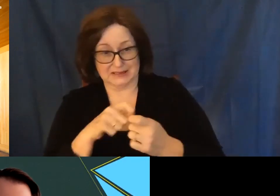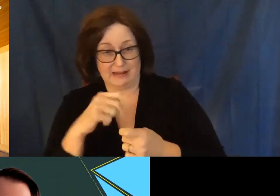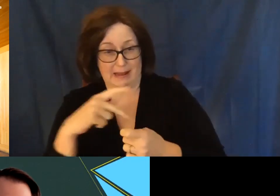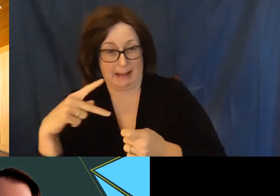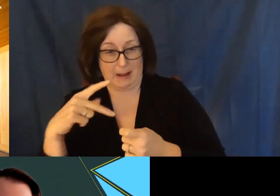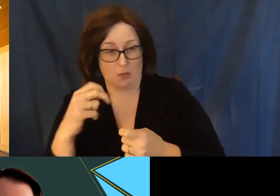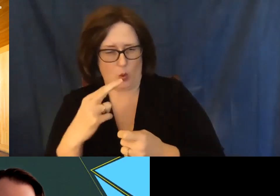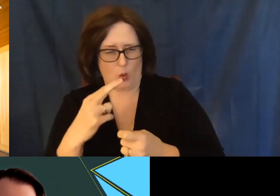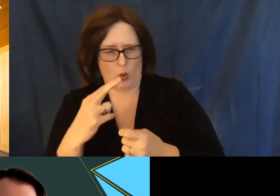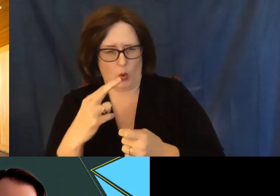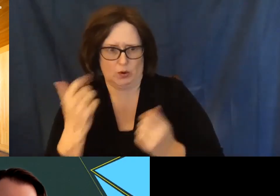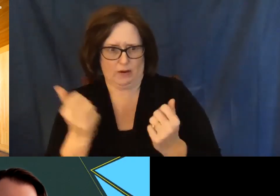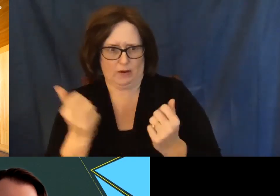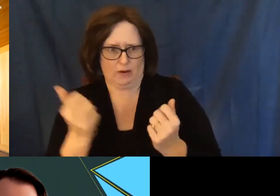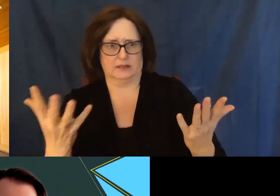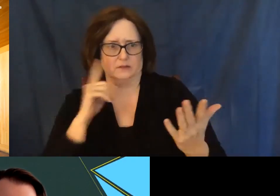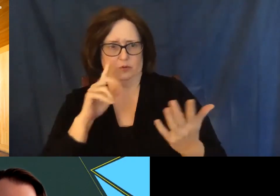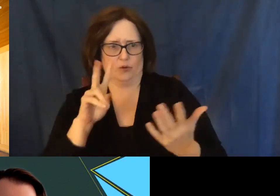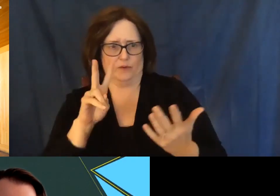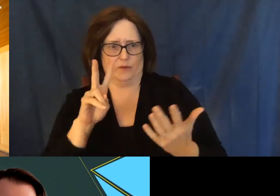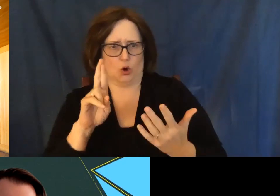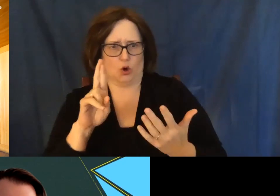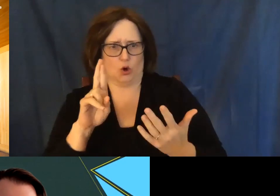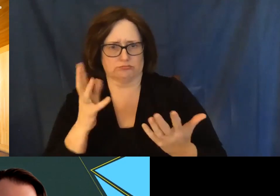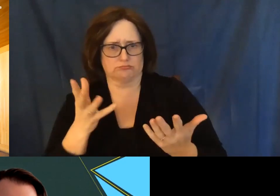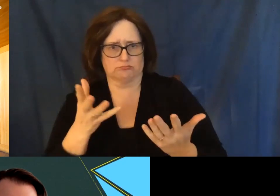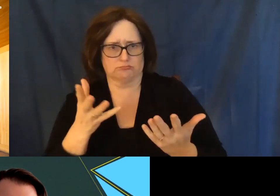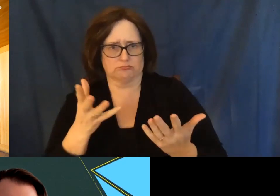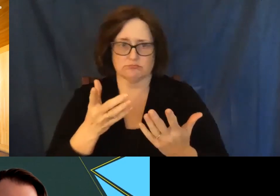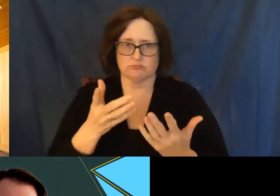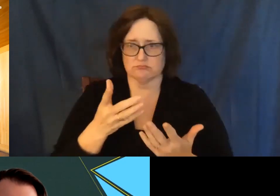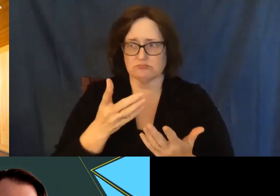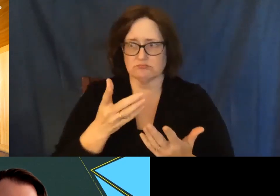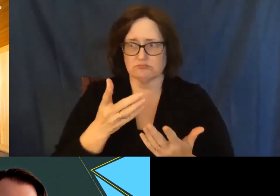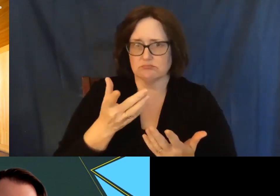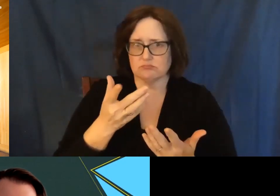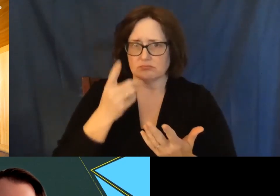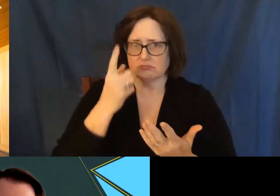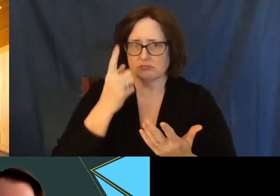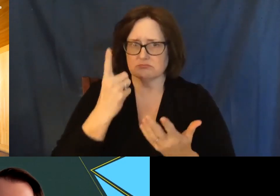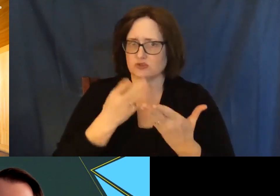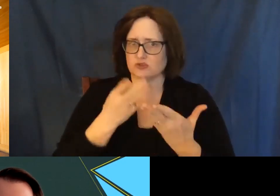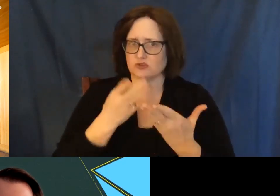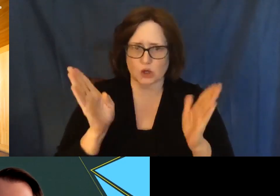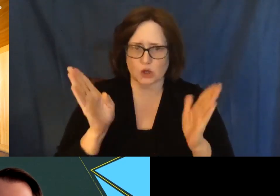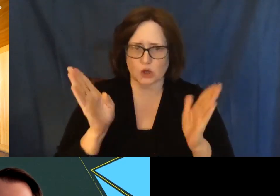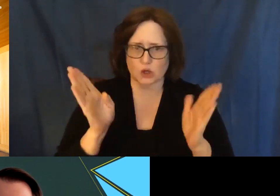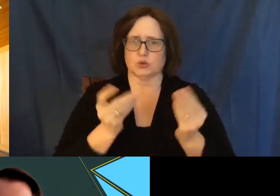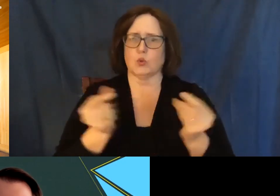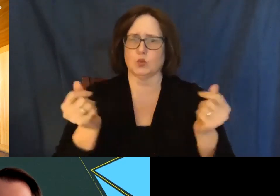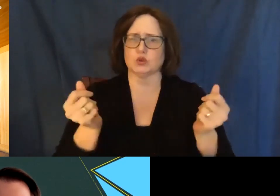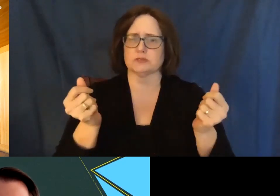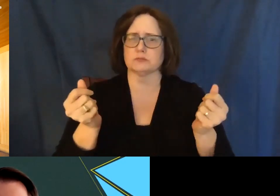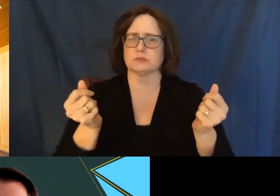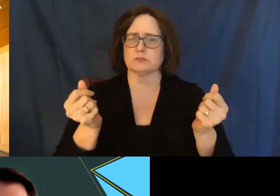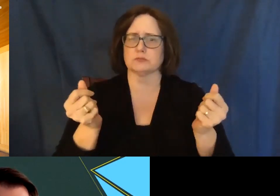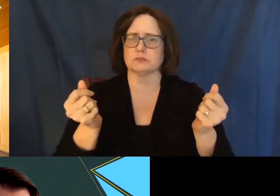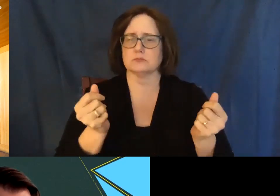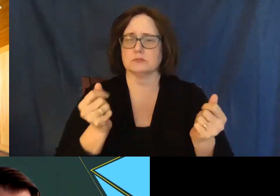you would use this for VR interface? Yeah, I think it's general solutions for all the text